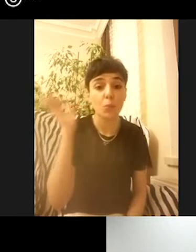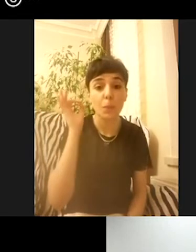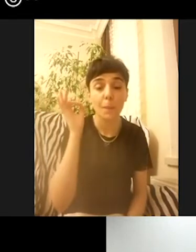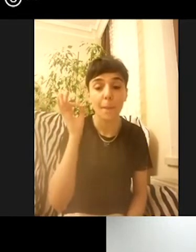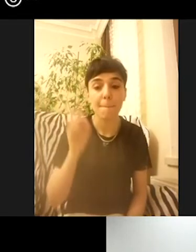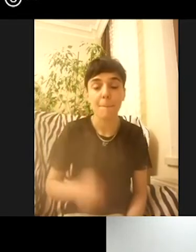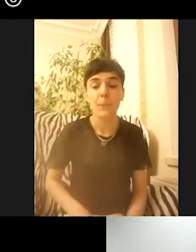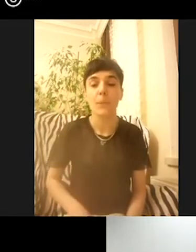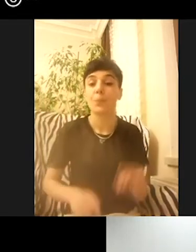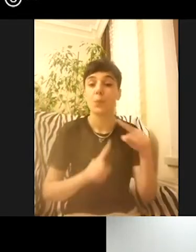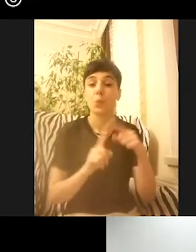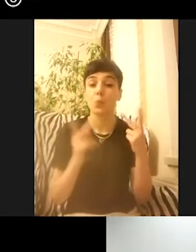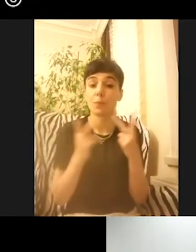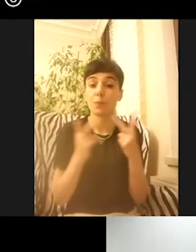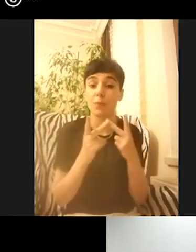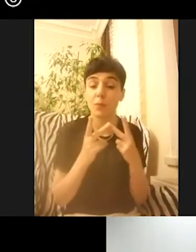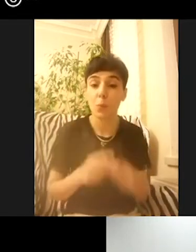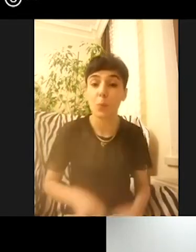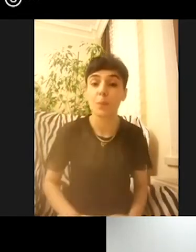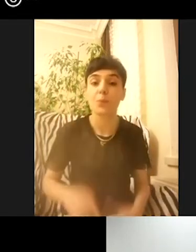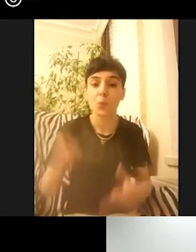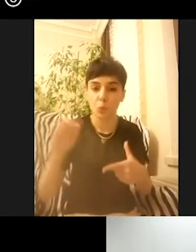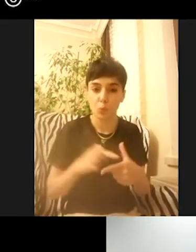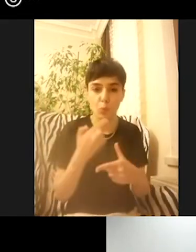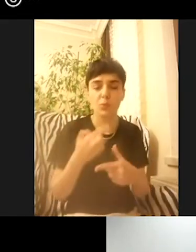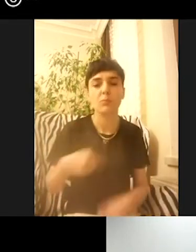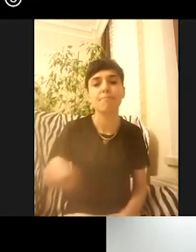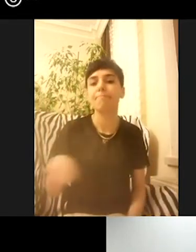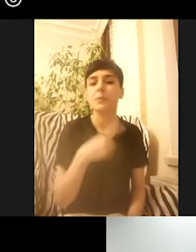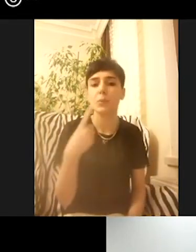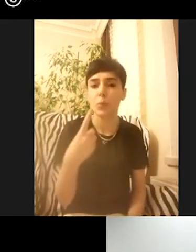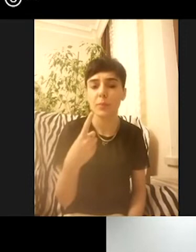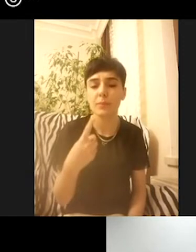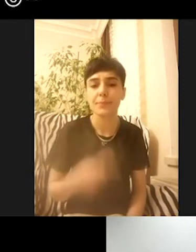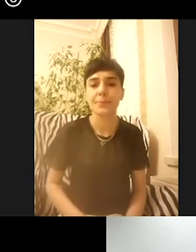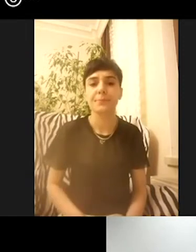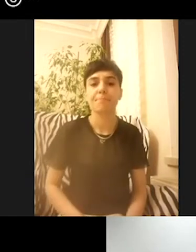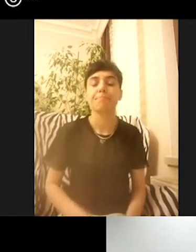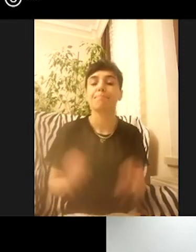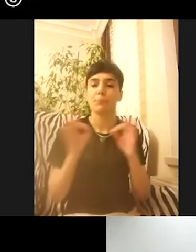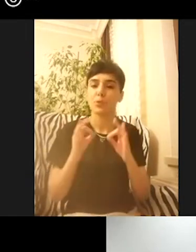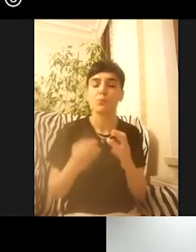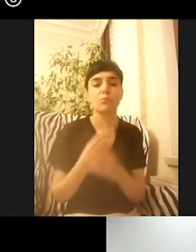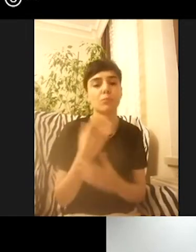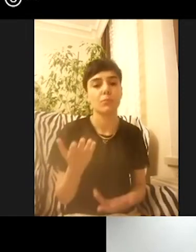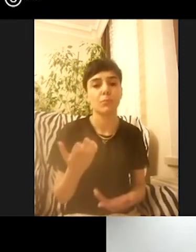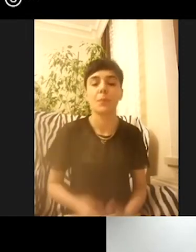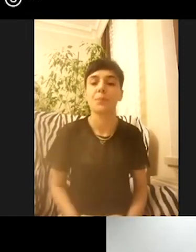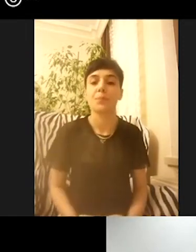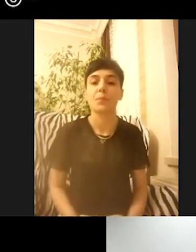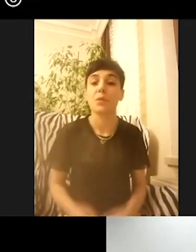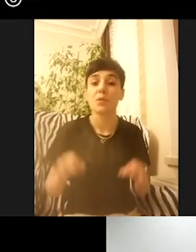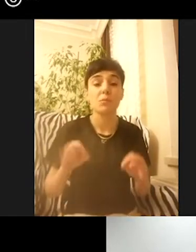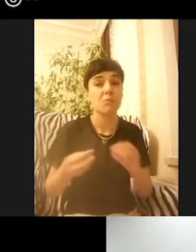Window is in itself a problem, to go with your line of thought, right? Like the fact that we think that we know that we can mean